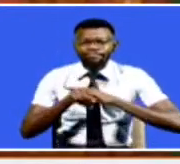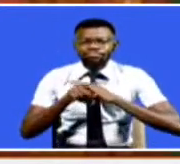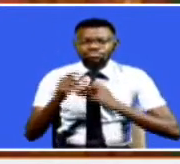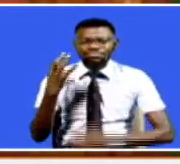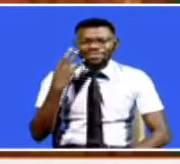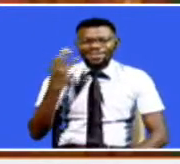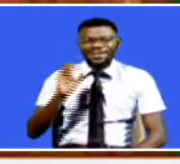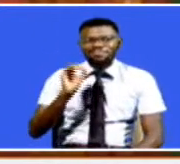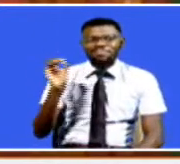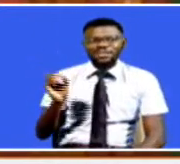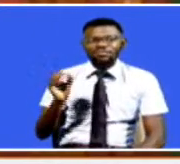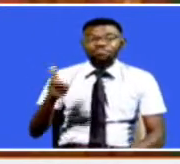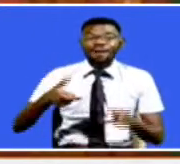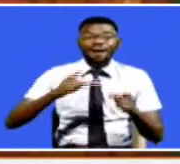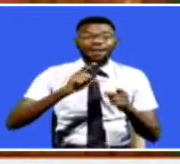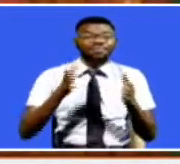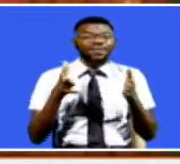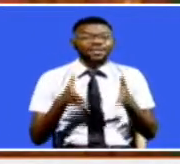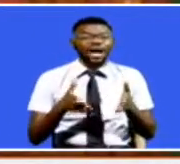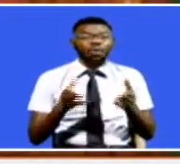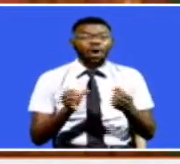300% to now